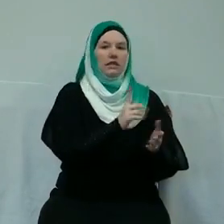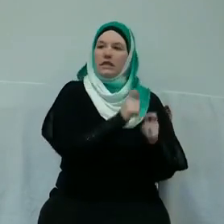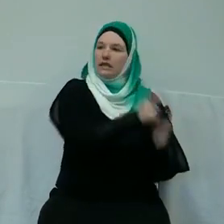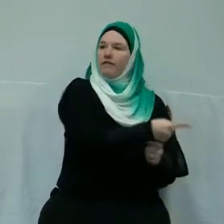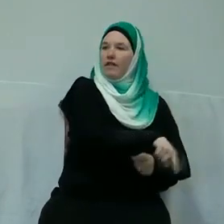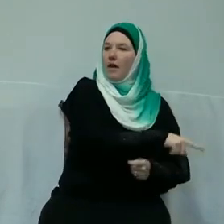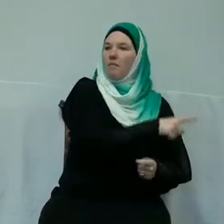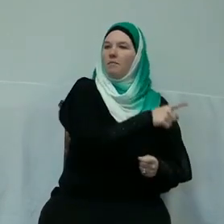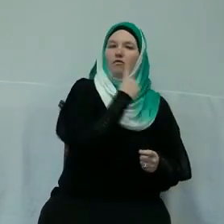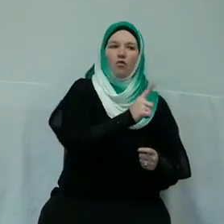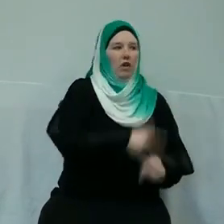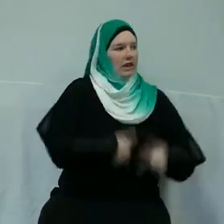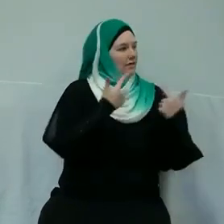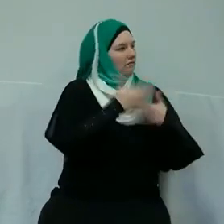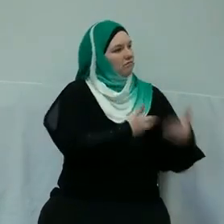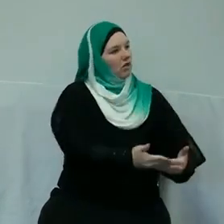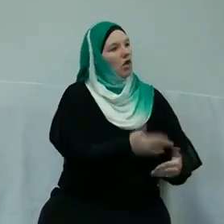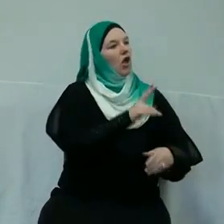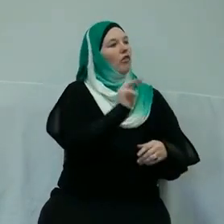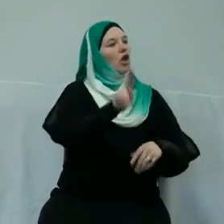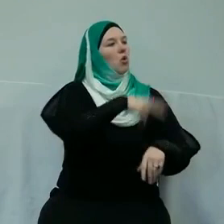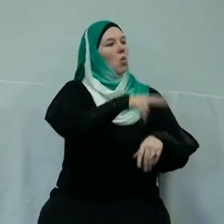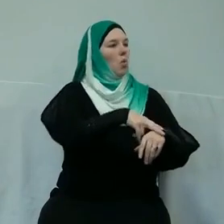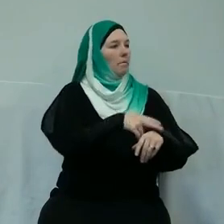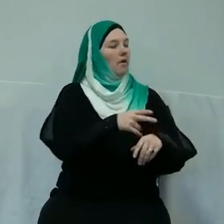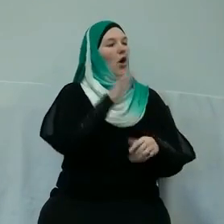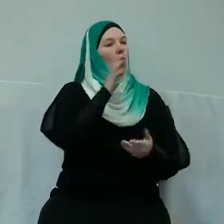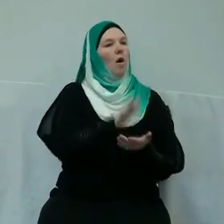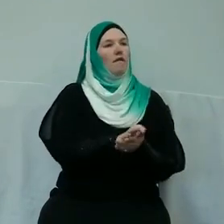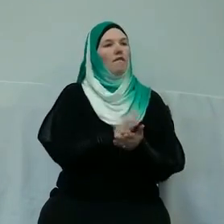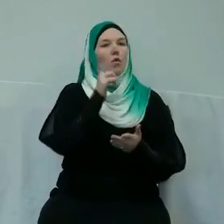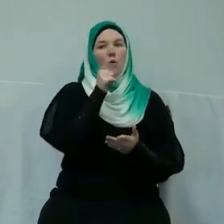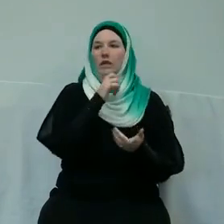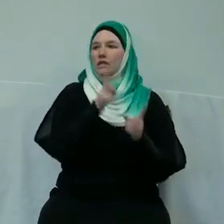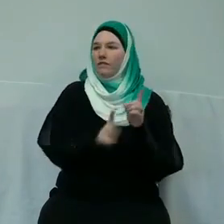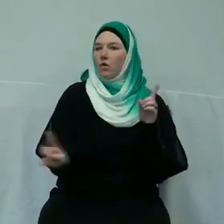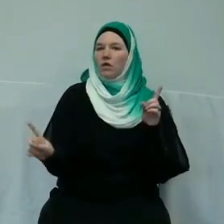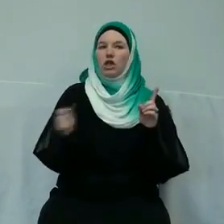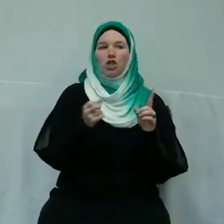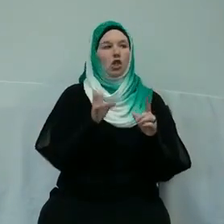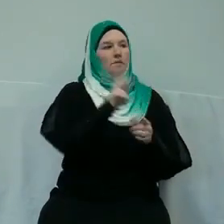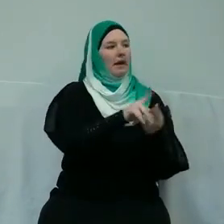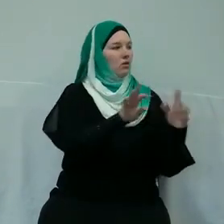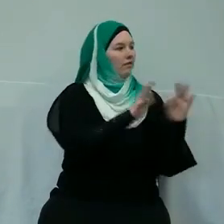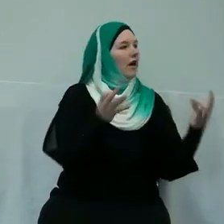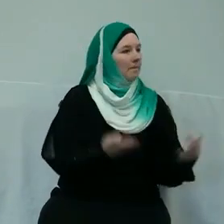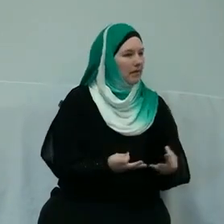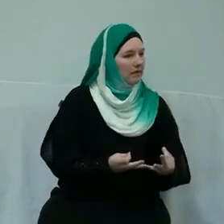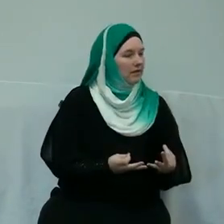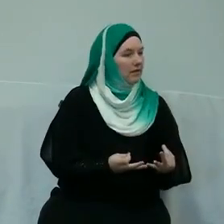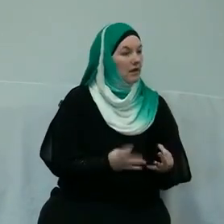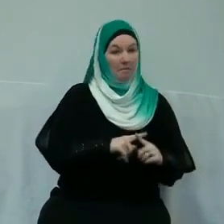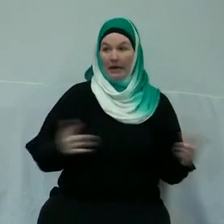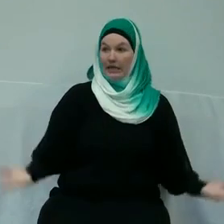norm say? The norm in some countries is a wife who is divorced, she goes back to her family.